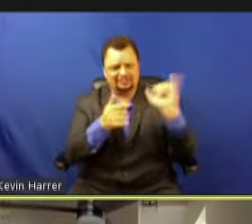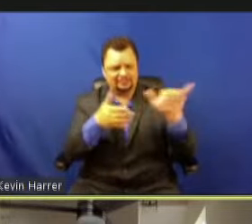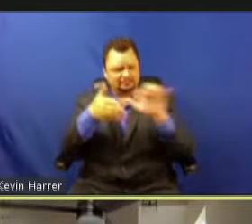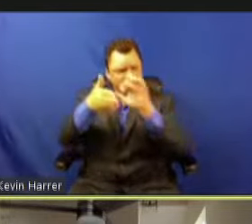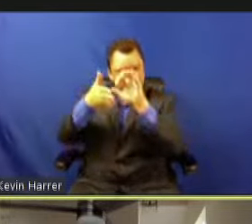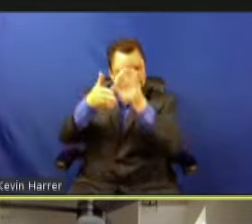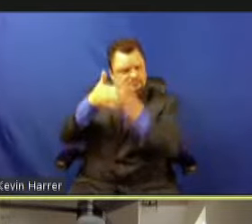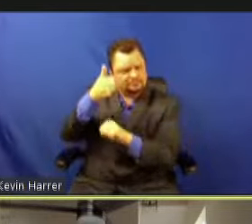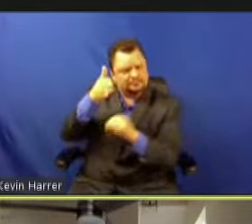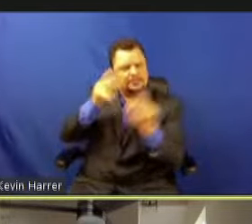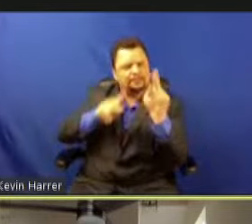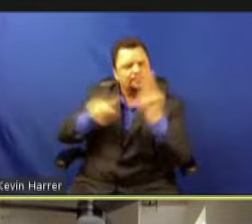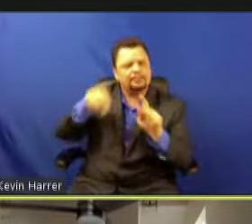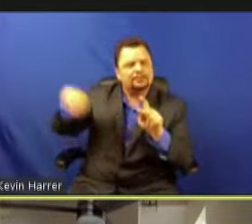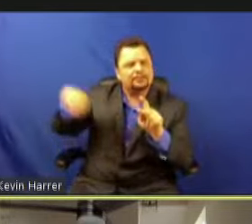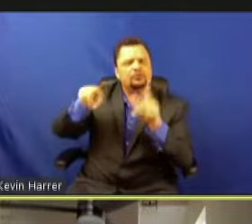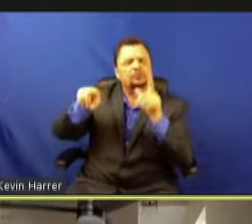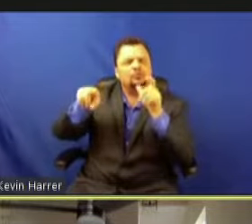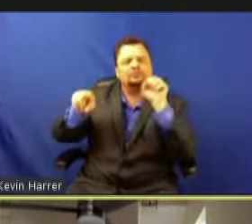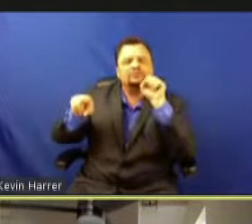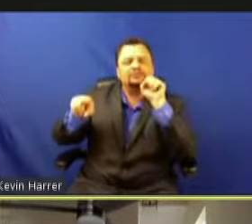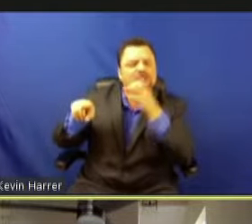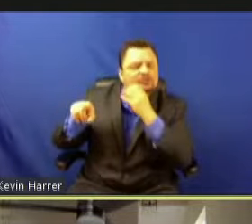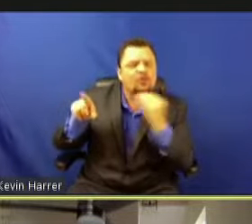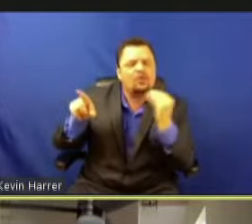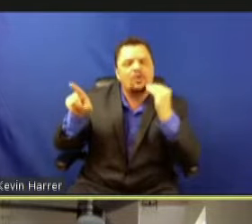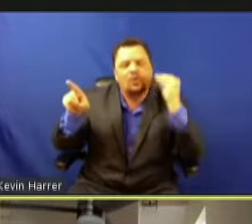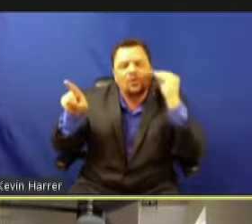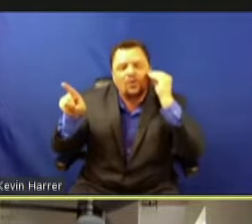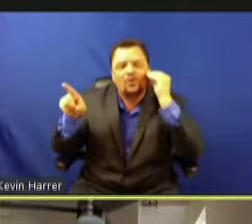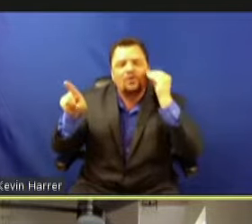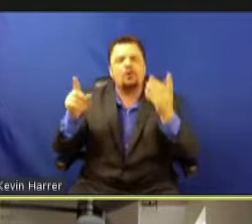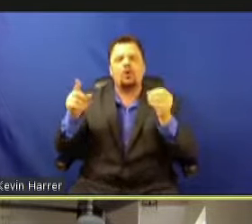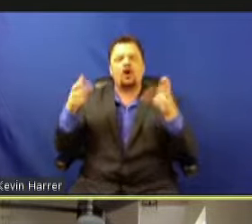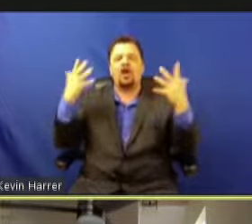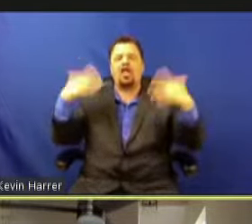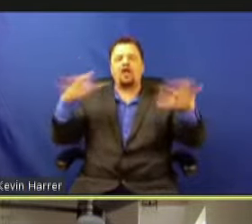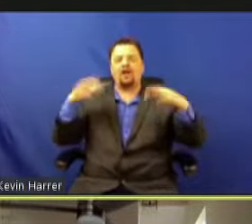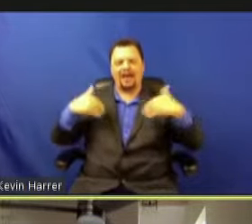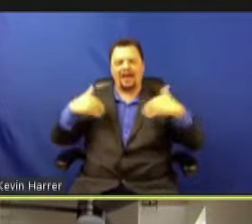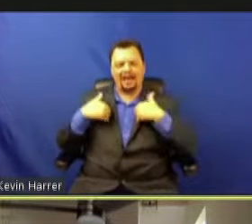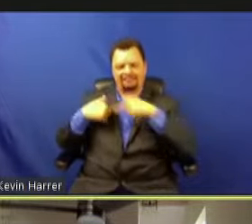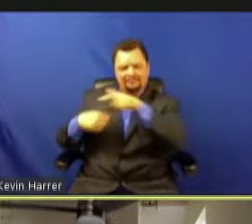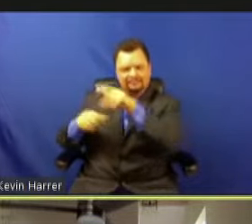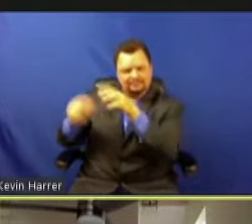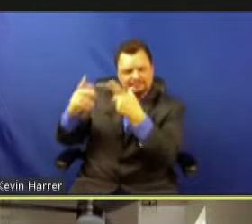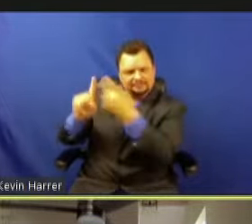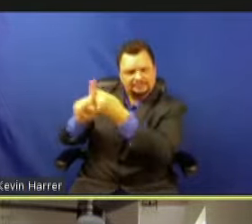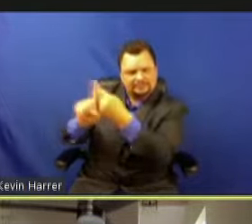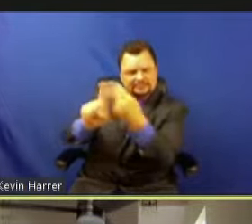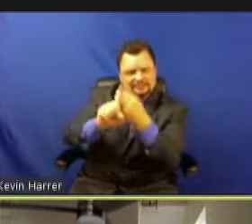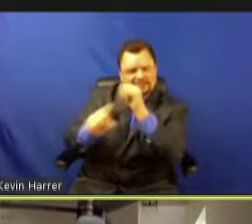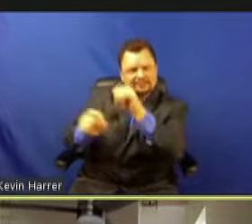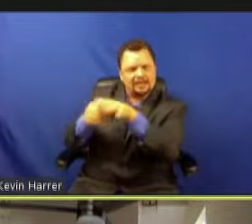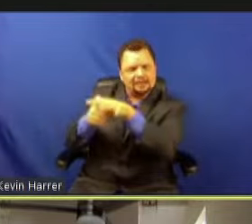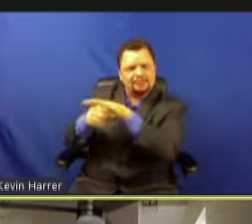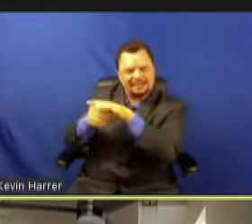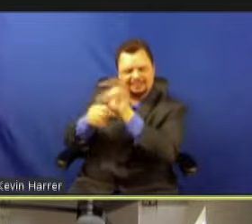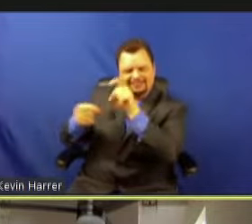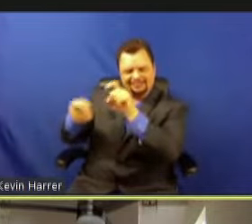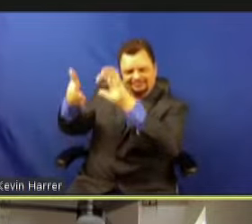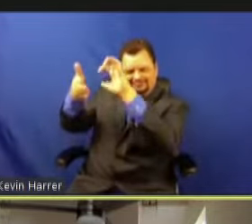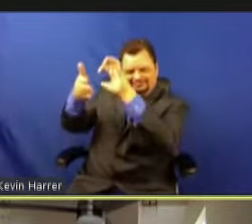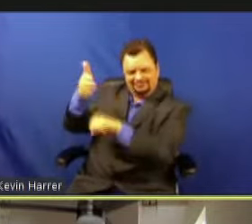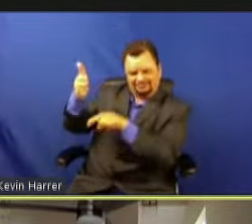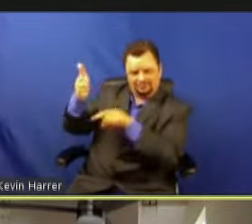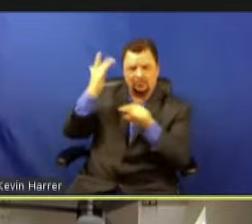ensuring have those on-site clinics. And so that would not be impacting the overall capacity for the rest of the state. So overall,